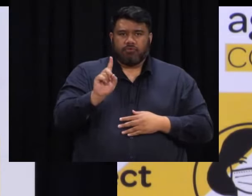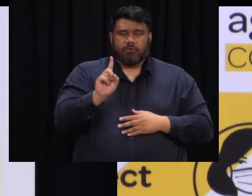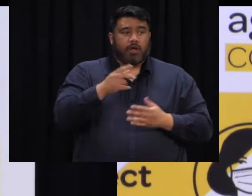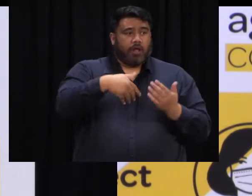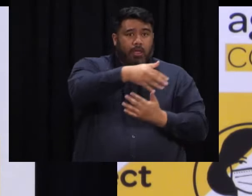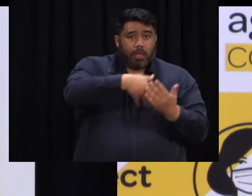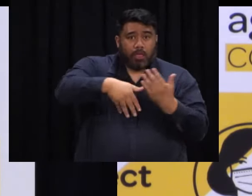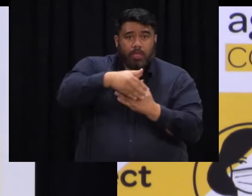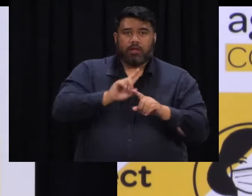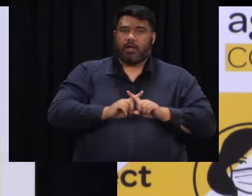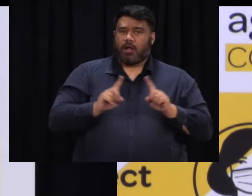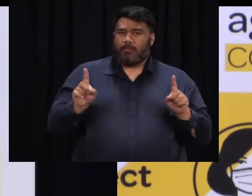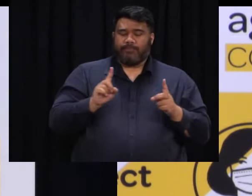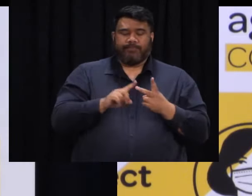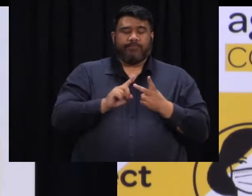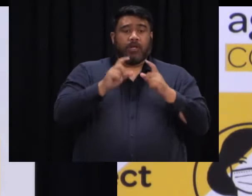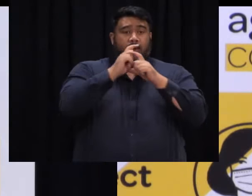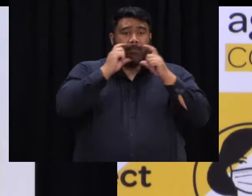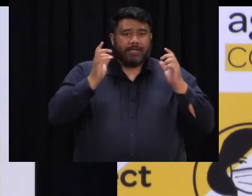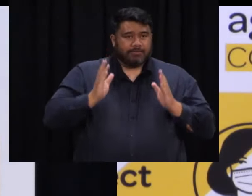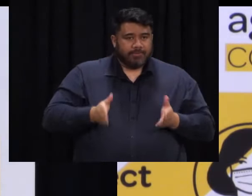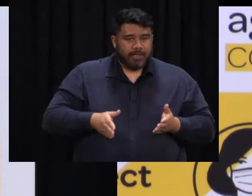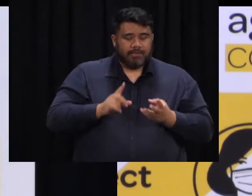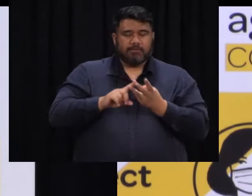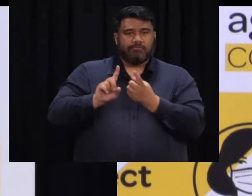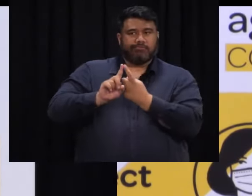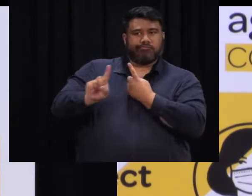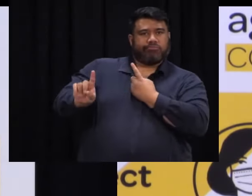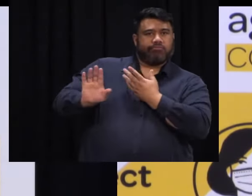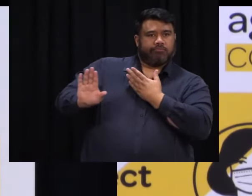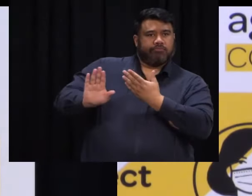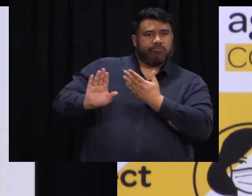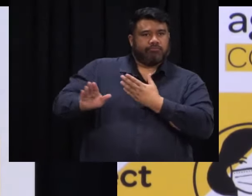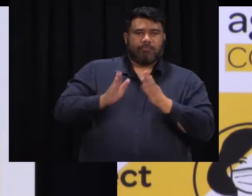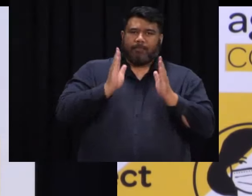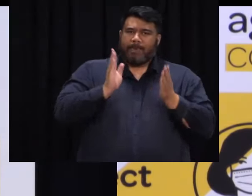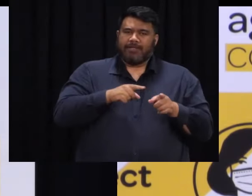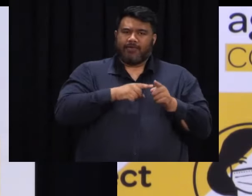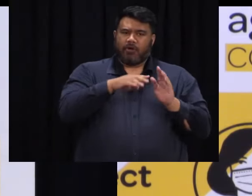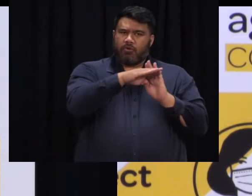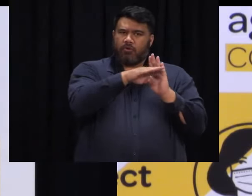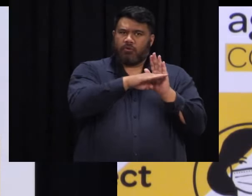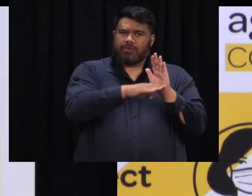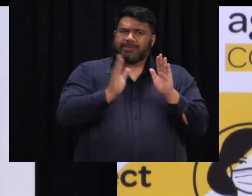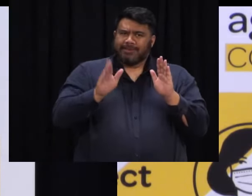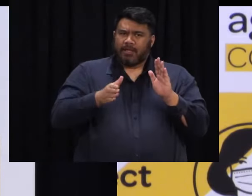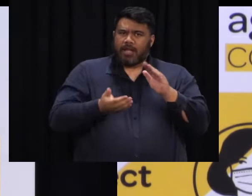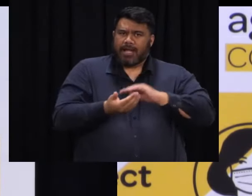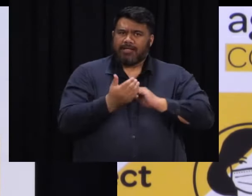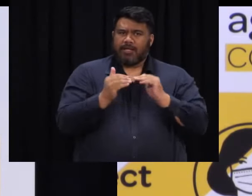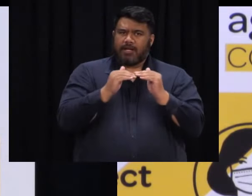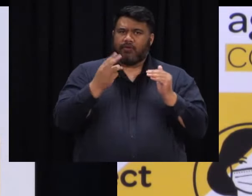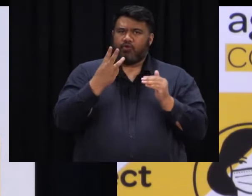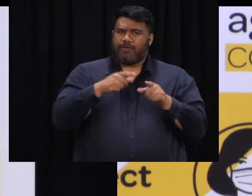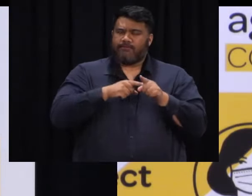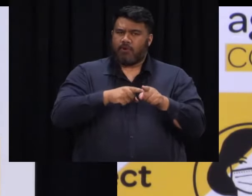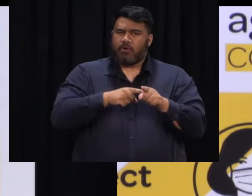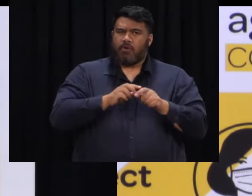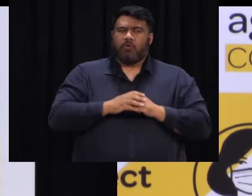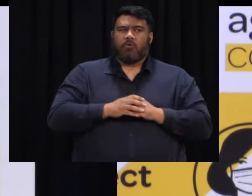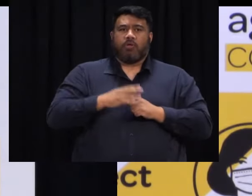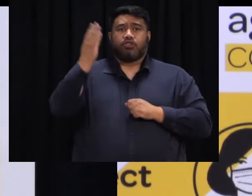infection prevention, masks, distancing, all to remain in place, and level 3 does that. And we still restrict people's contacts.